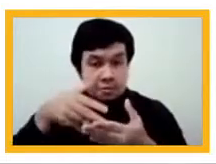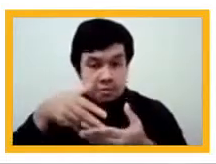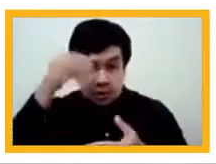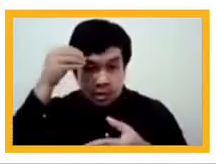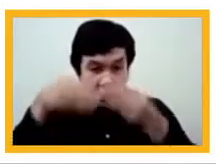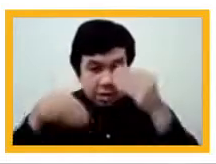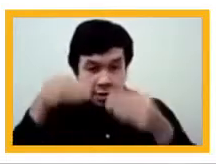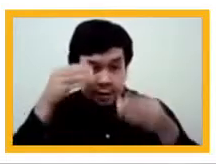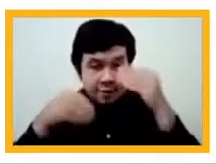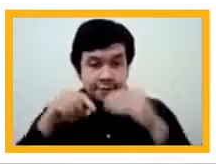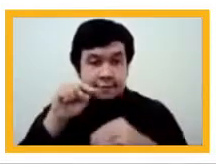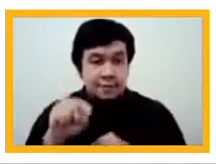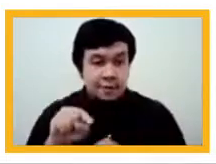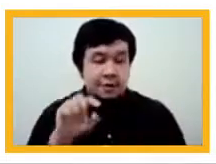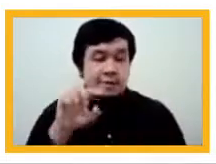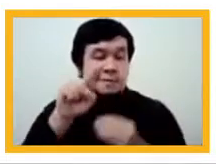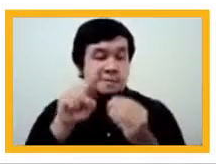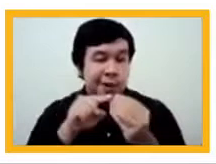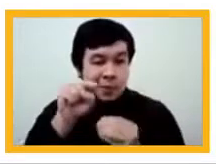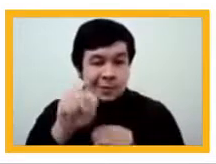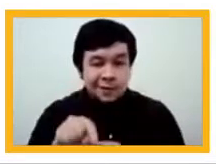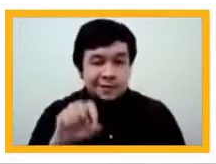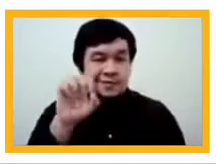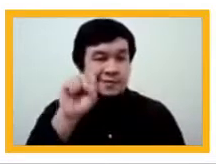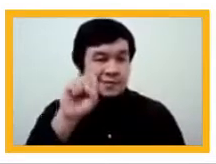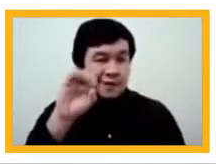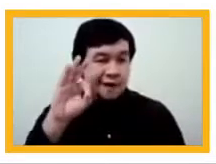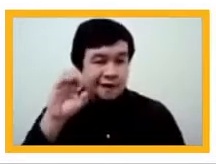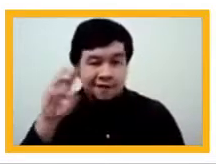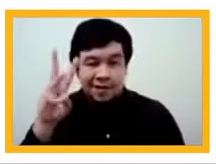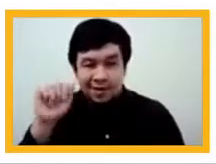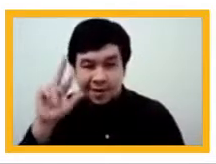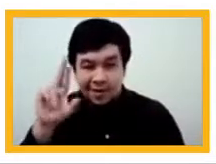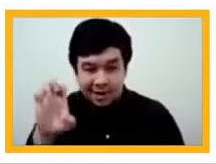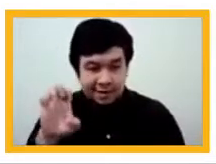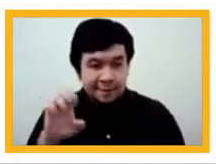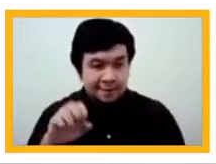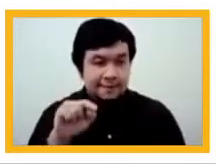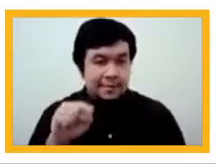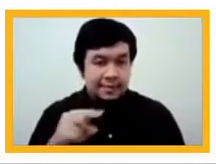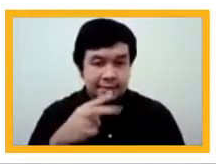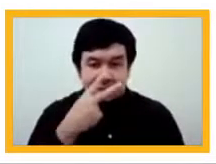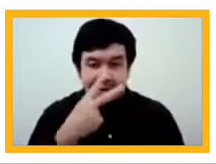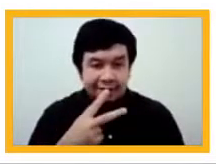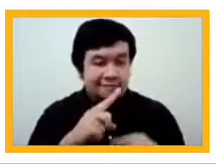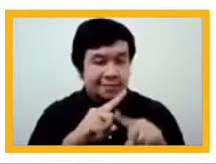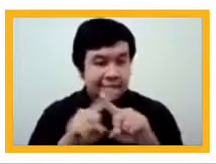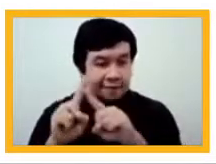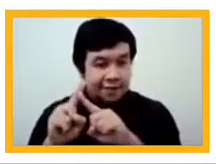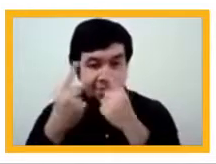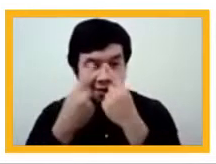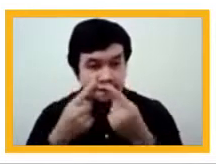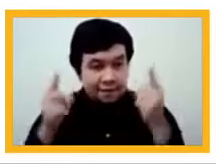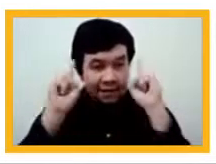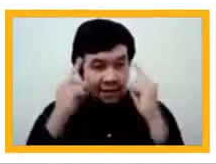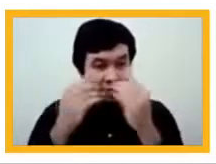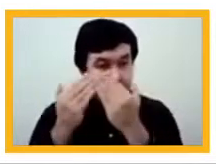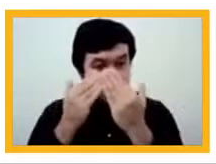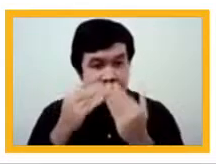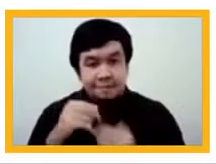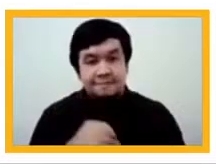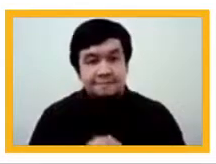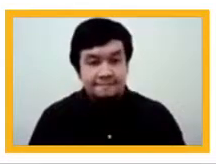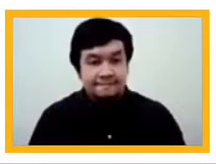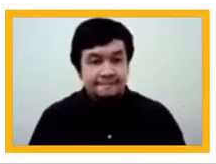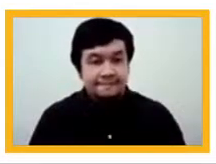camp and hackathon in software-centered universities. And next slide shows some case